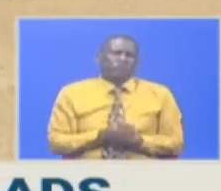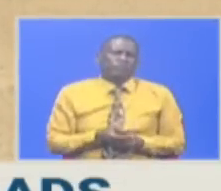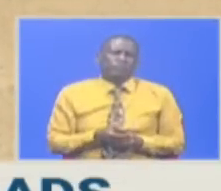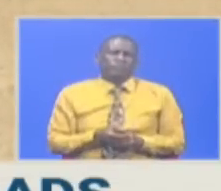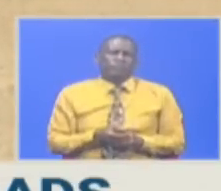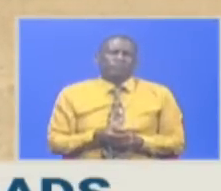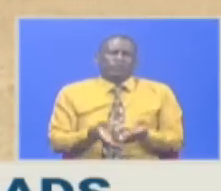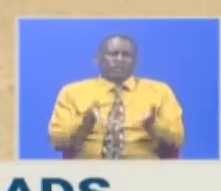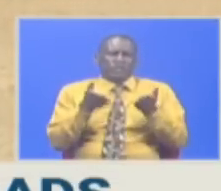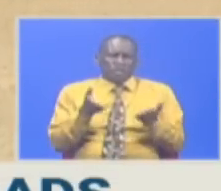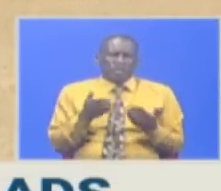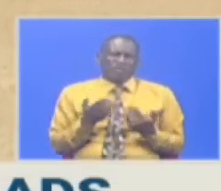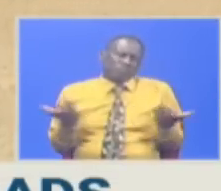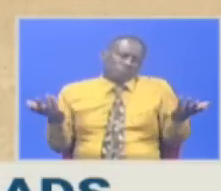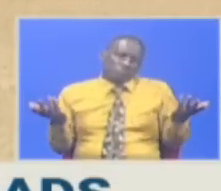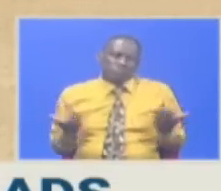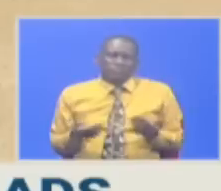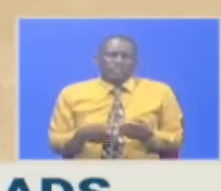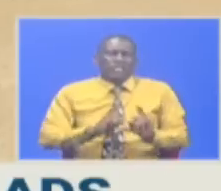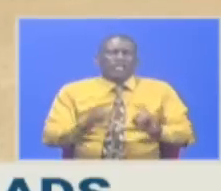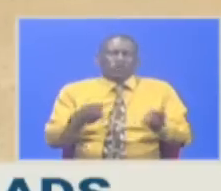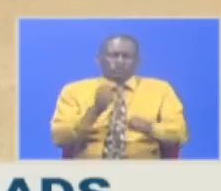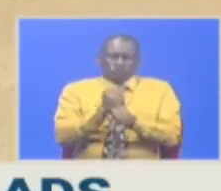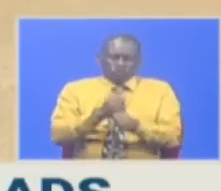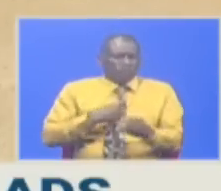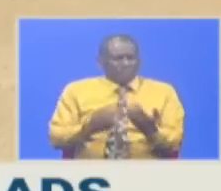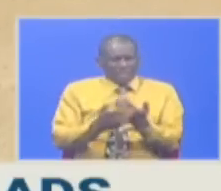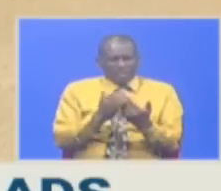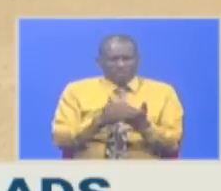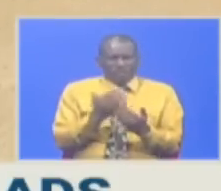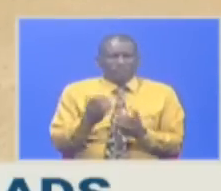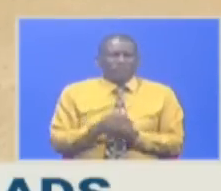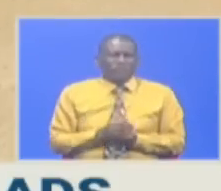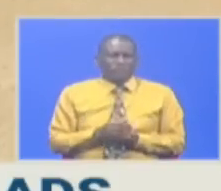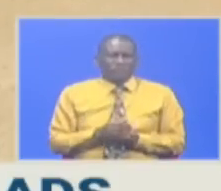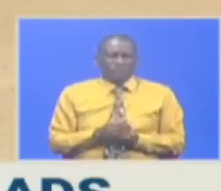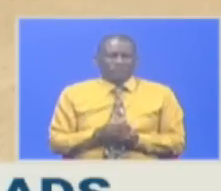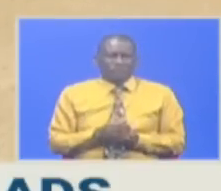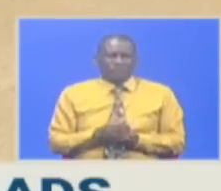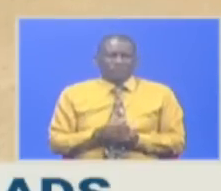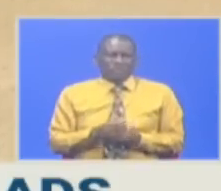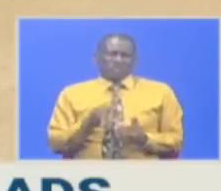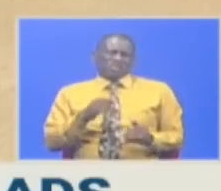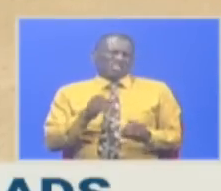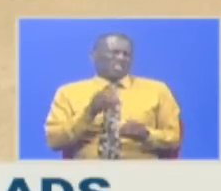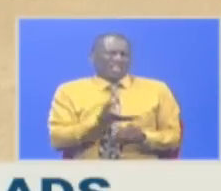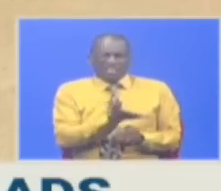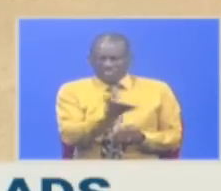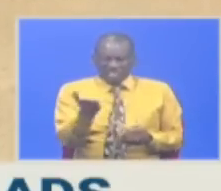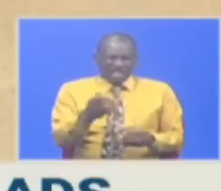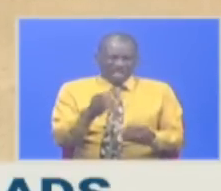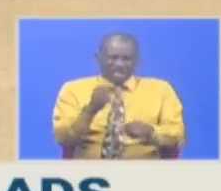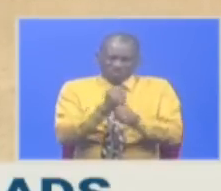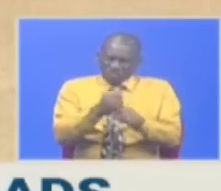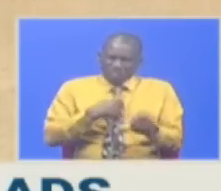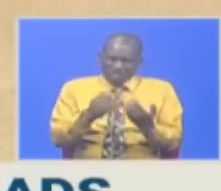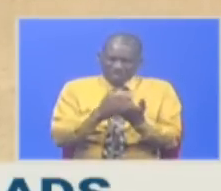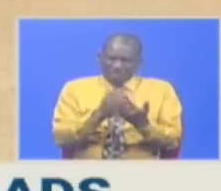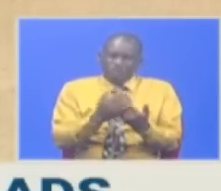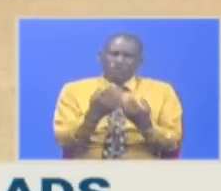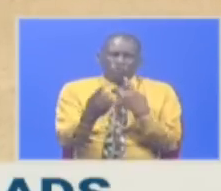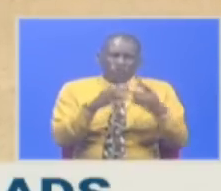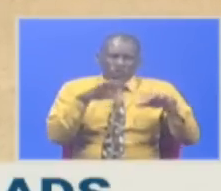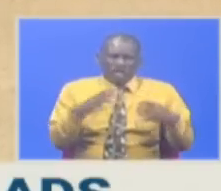Am I being done a favor, ladies and gentlemen? Am I being done a favor? We're talking about